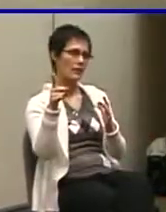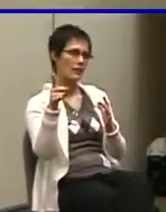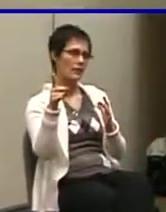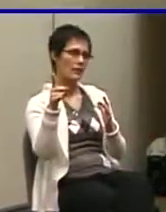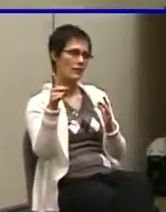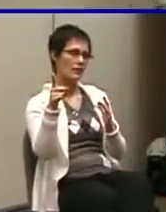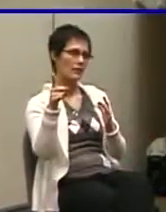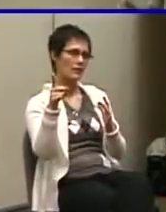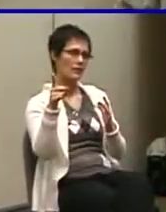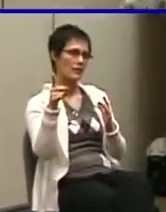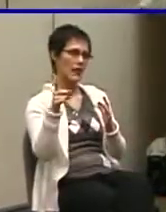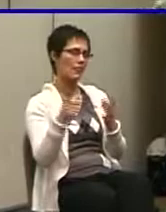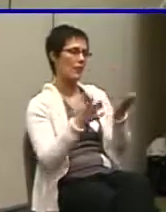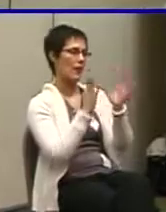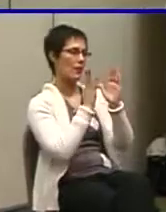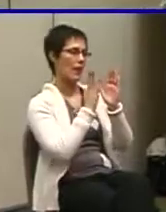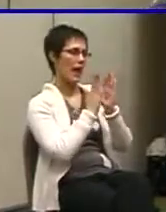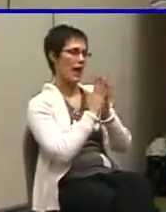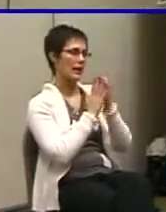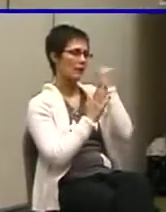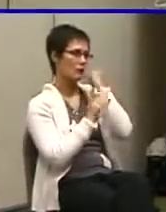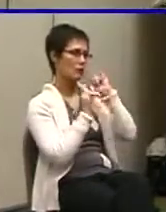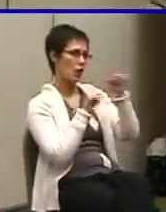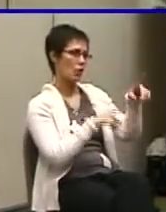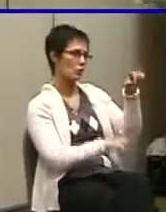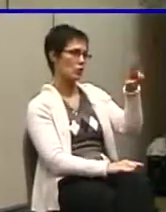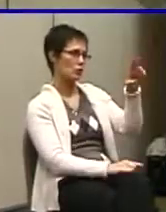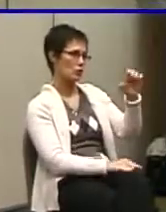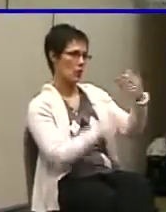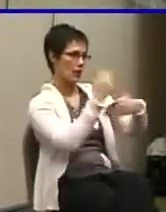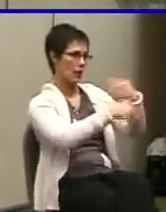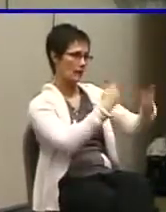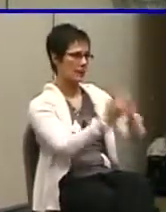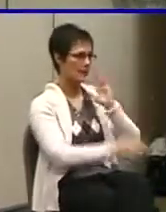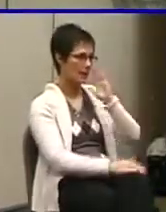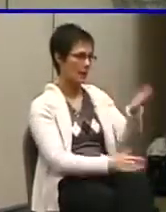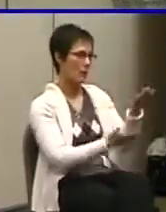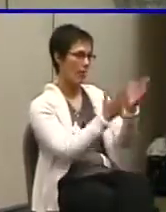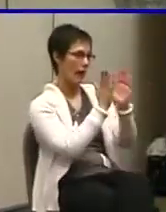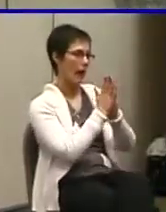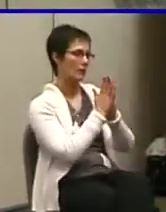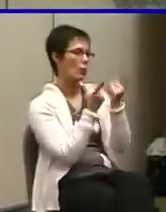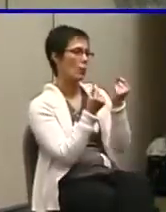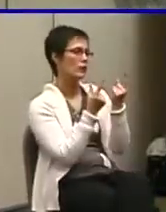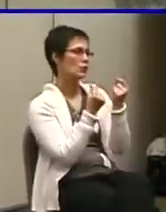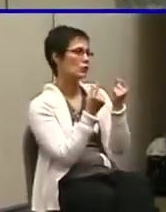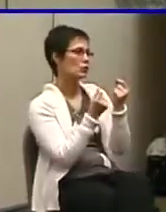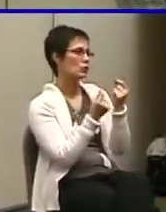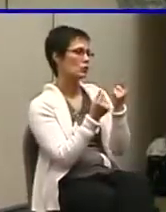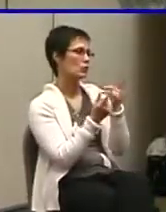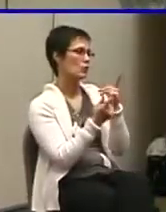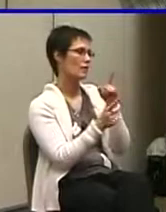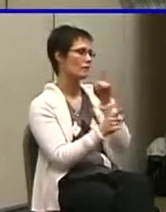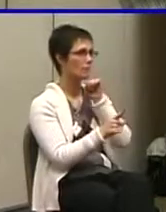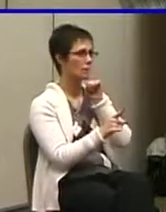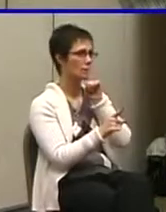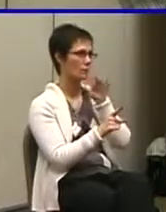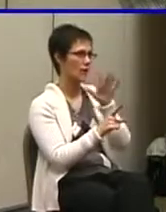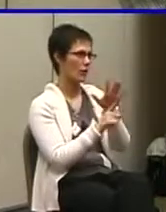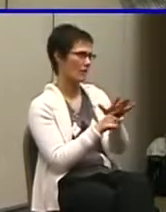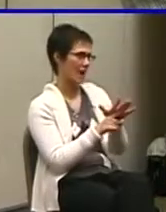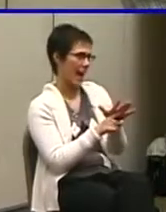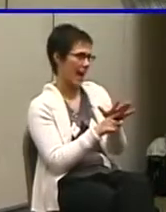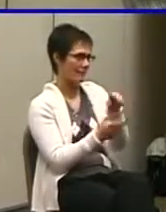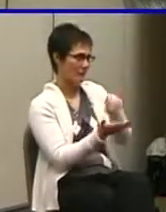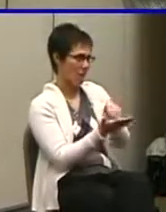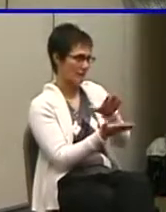you verify the function? So if you go to a due process, you may hear a hearing officer say, what did you do to verify the function? One